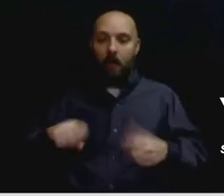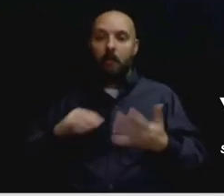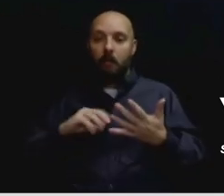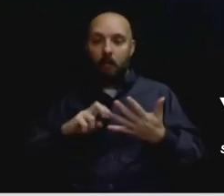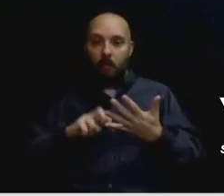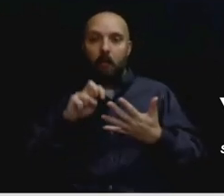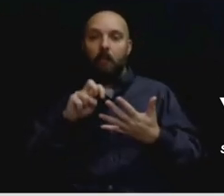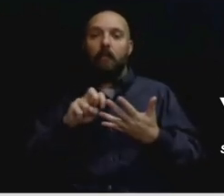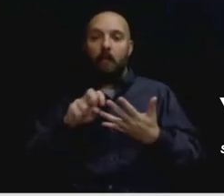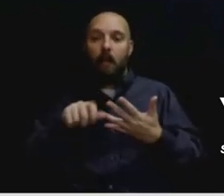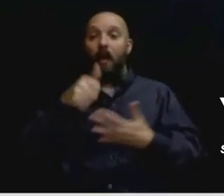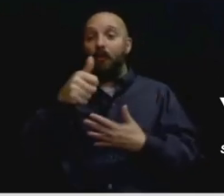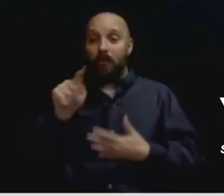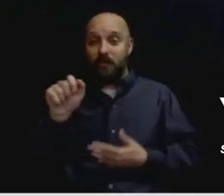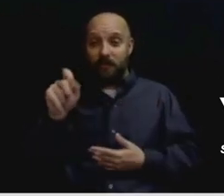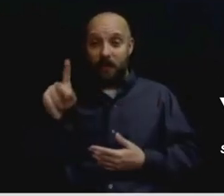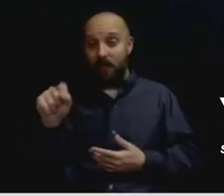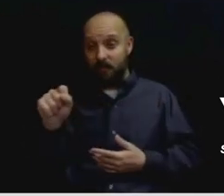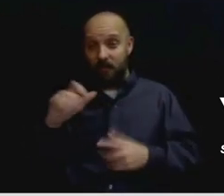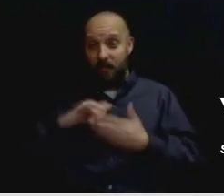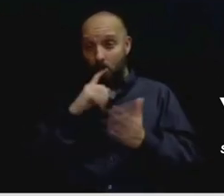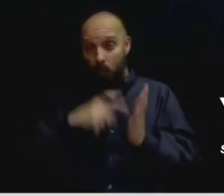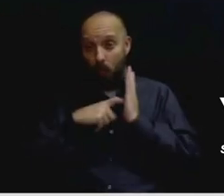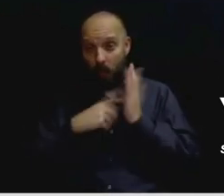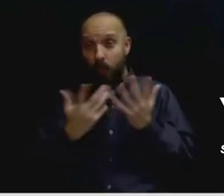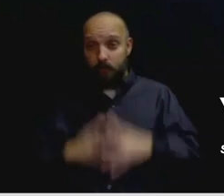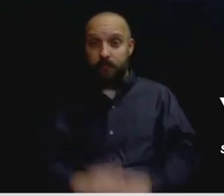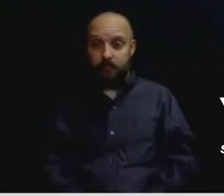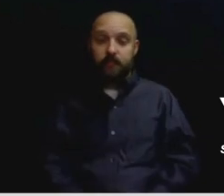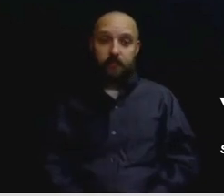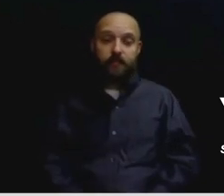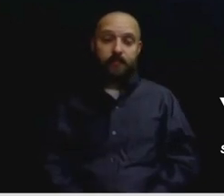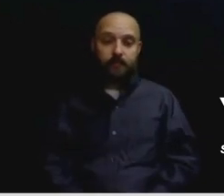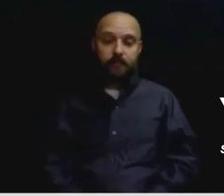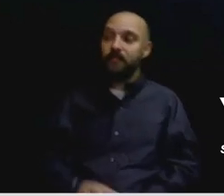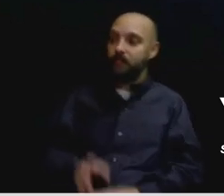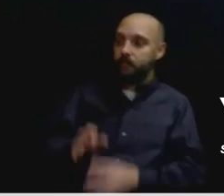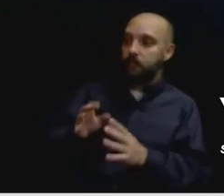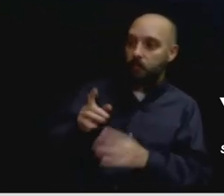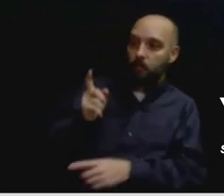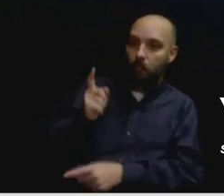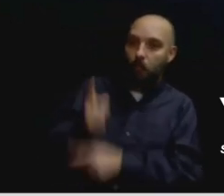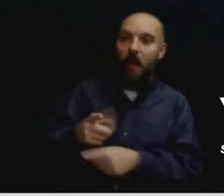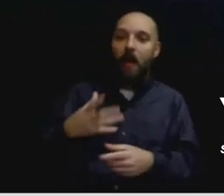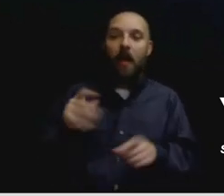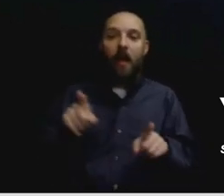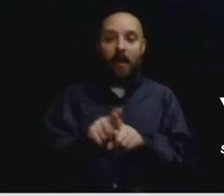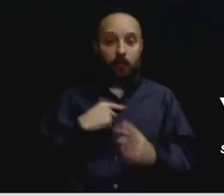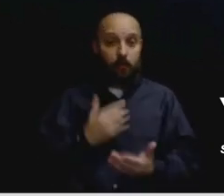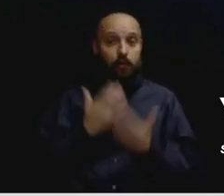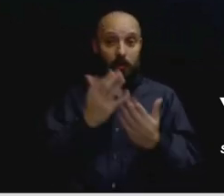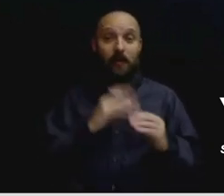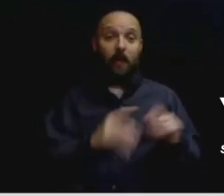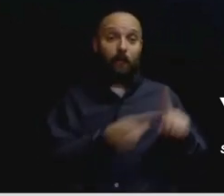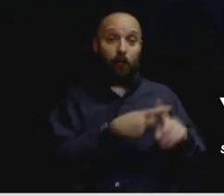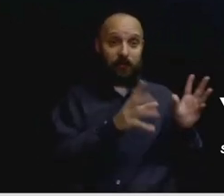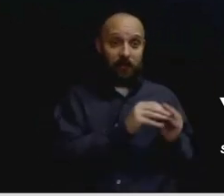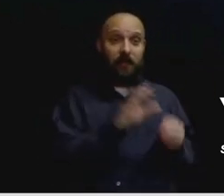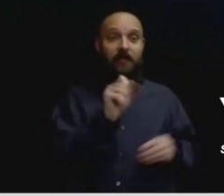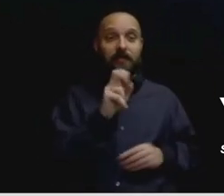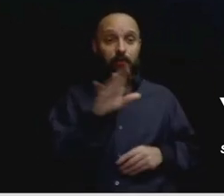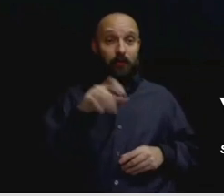other tasks that are required. Absolutely. And as we suggested in session 1, these sensory needs are